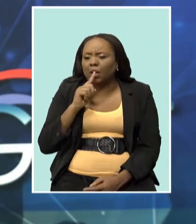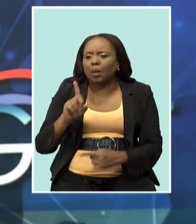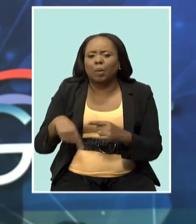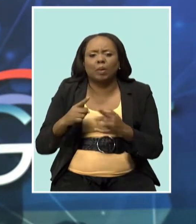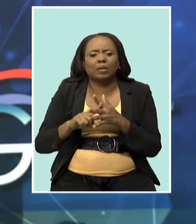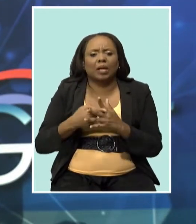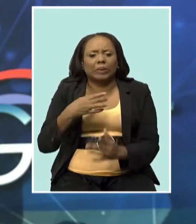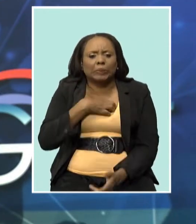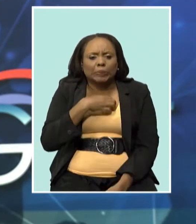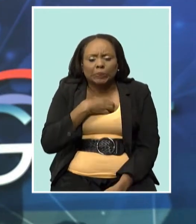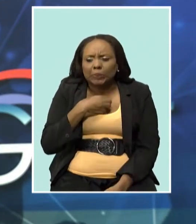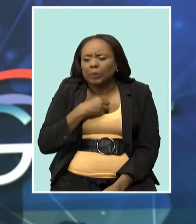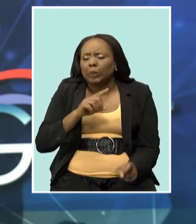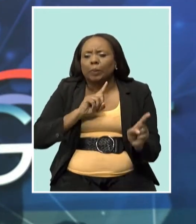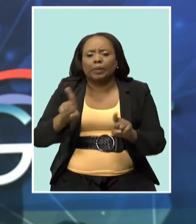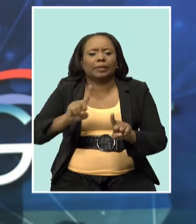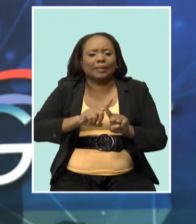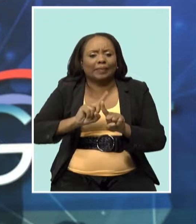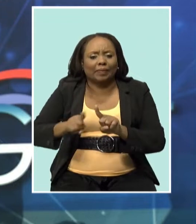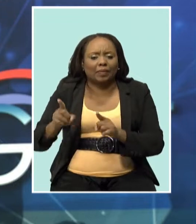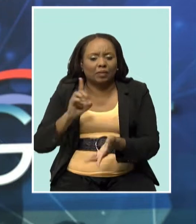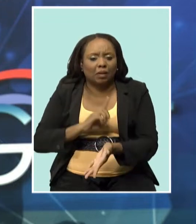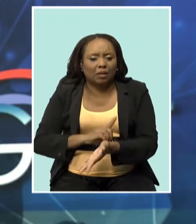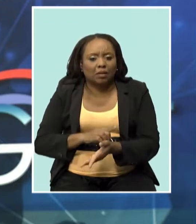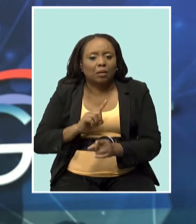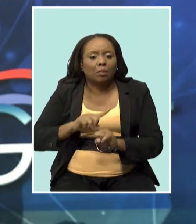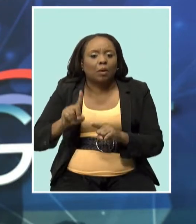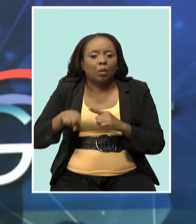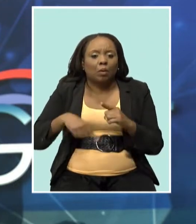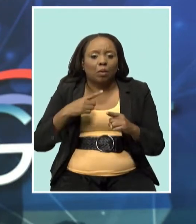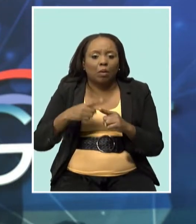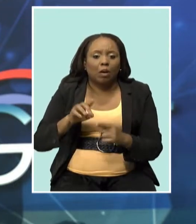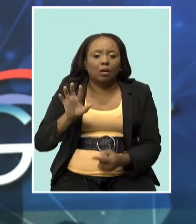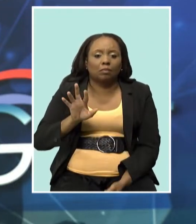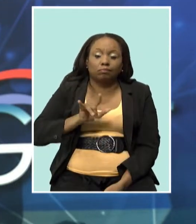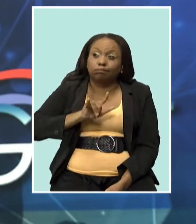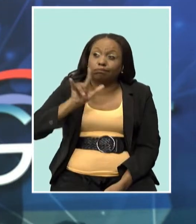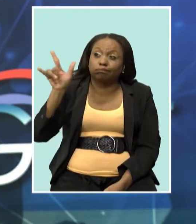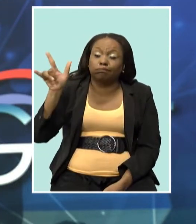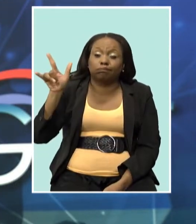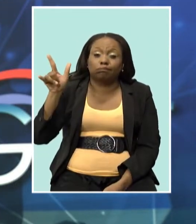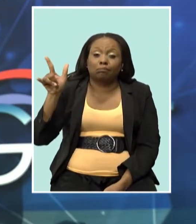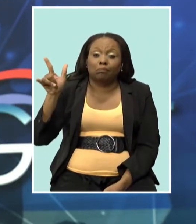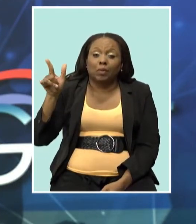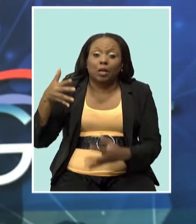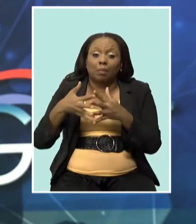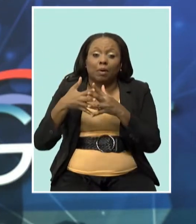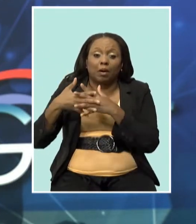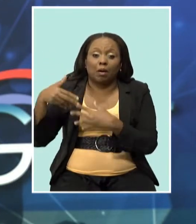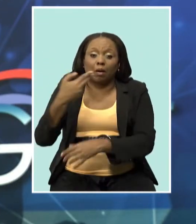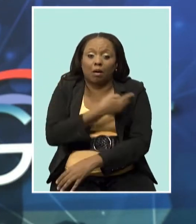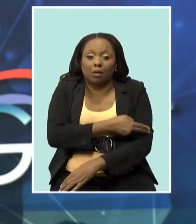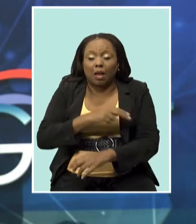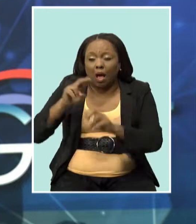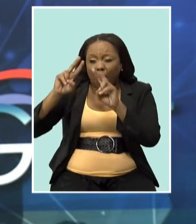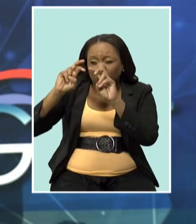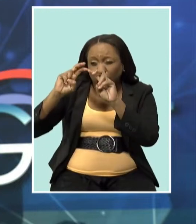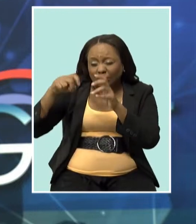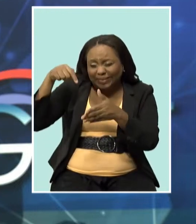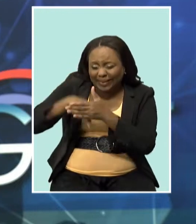articulation of having a community awareness building program across at-risk communities in which persons